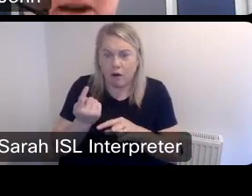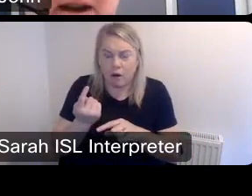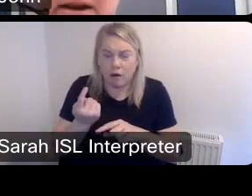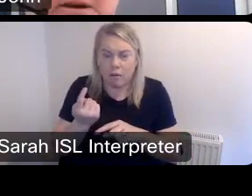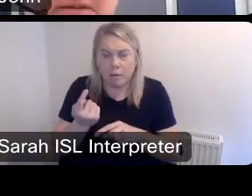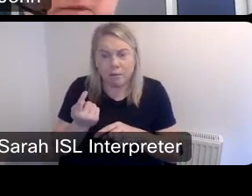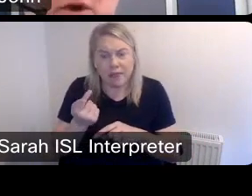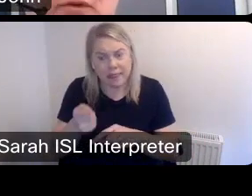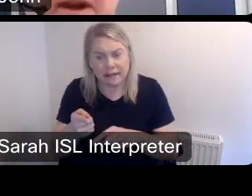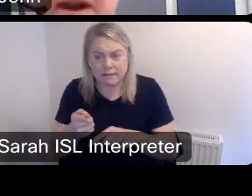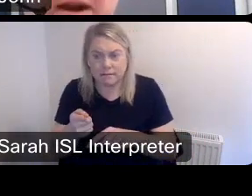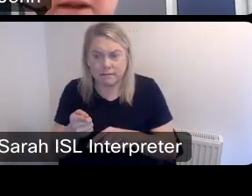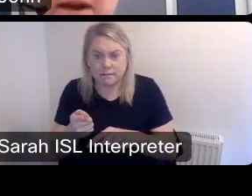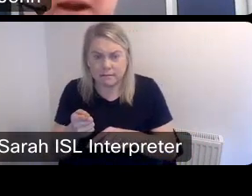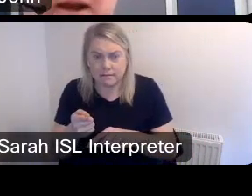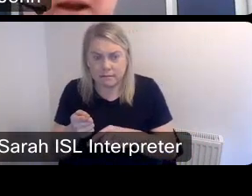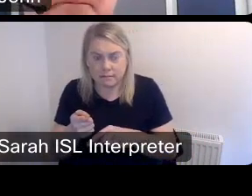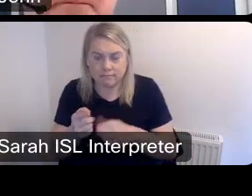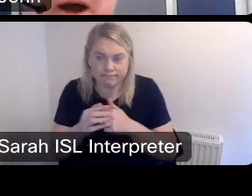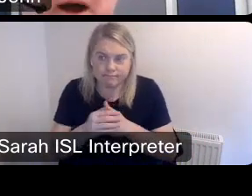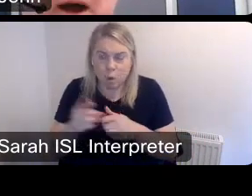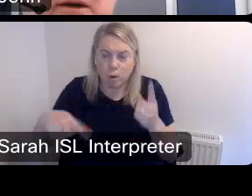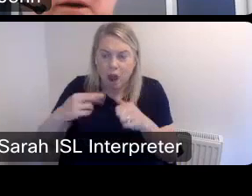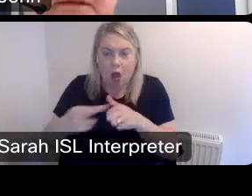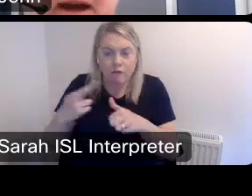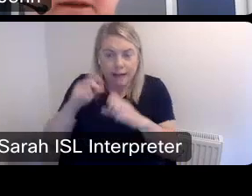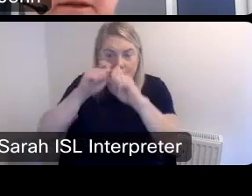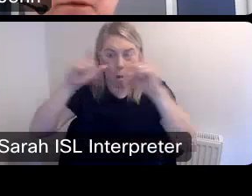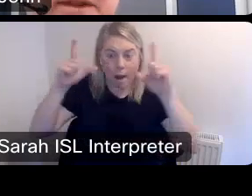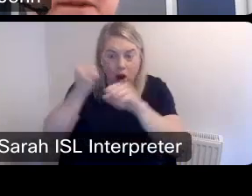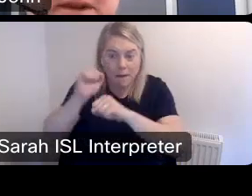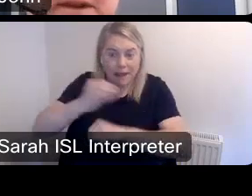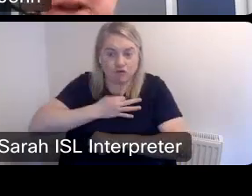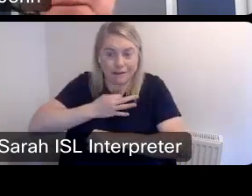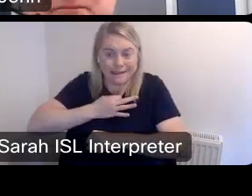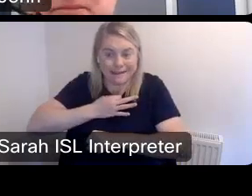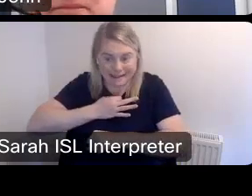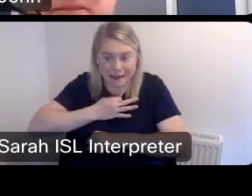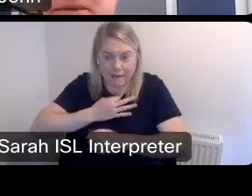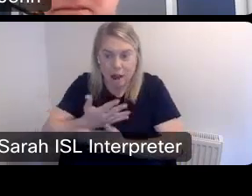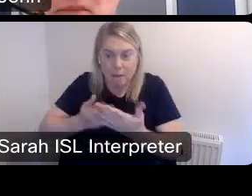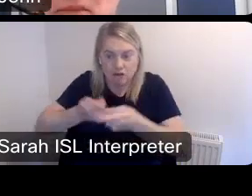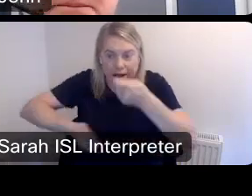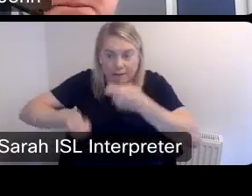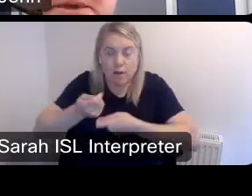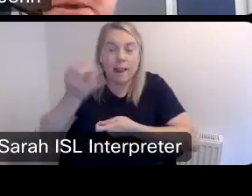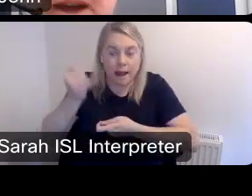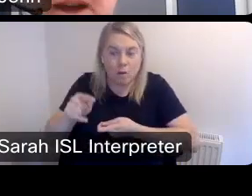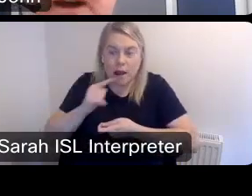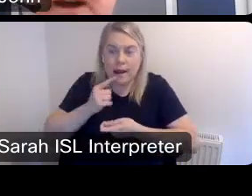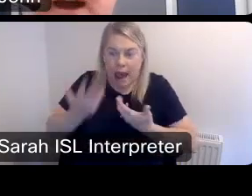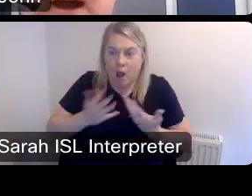clearly something we're already, I think, aware of, that the risks of this, and that's why it's become so